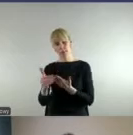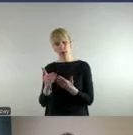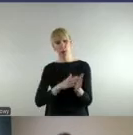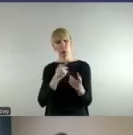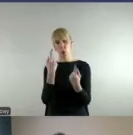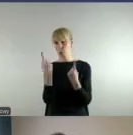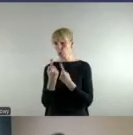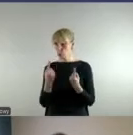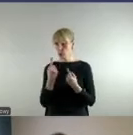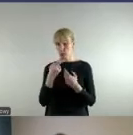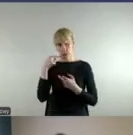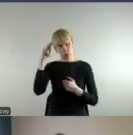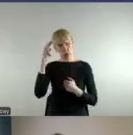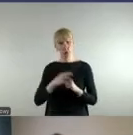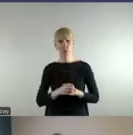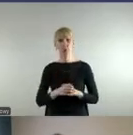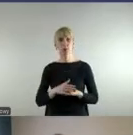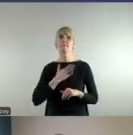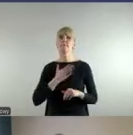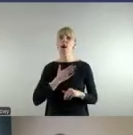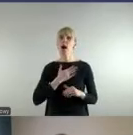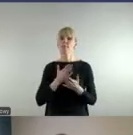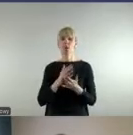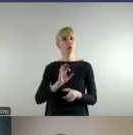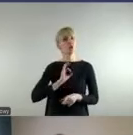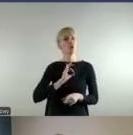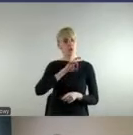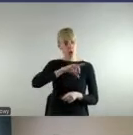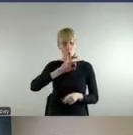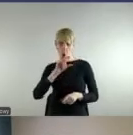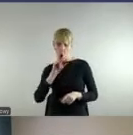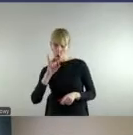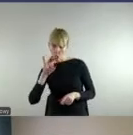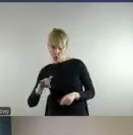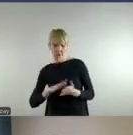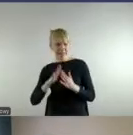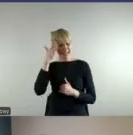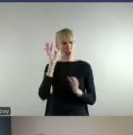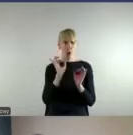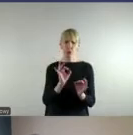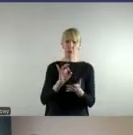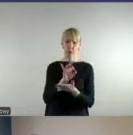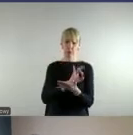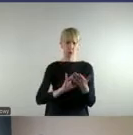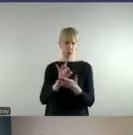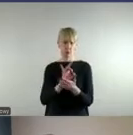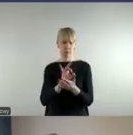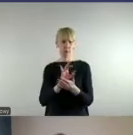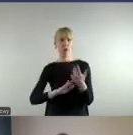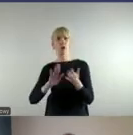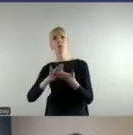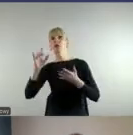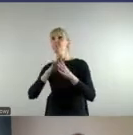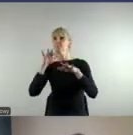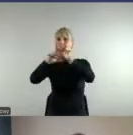own geologists who know the municipality very well. We have our own special drone pilots with very good knowledge of